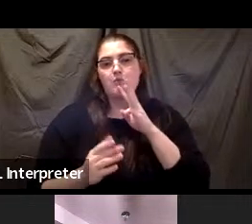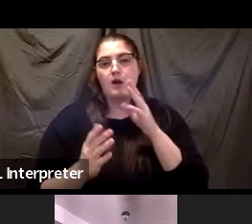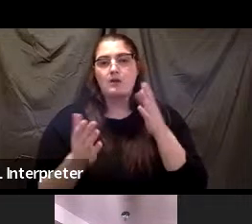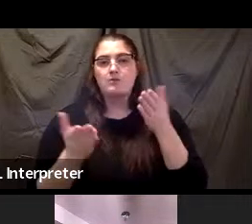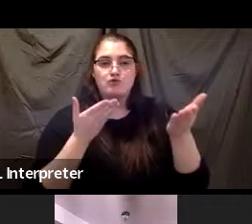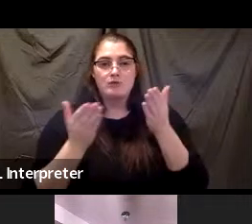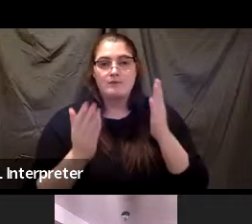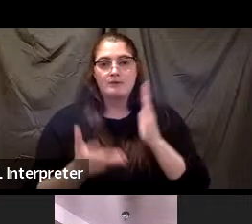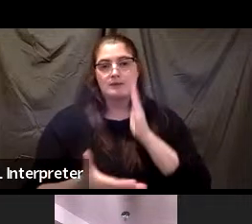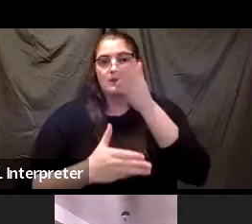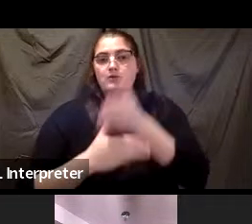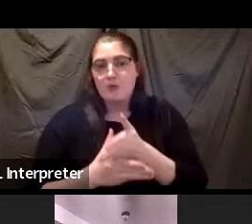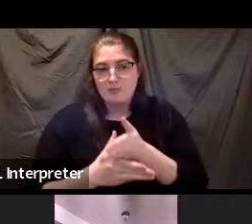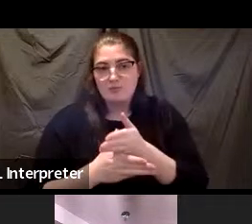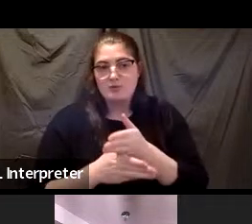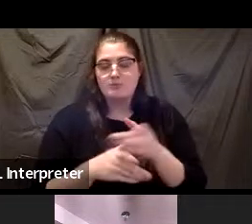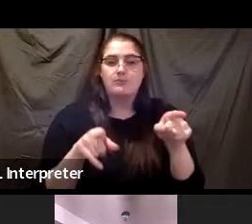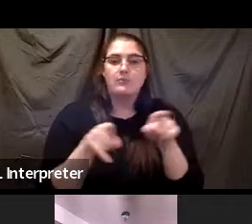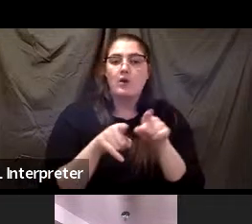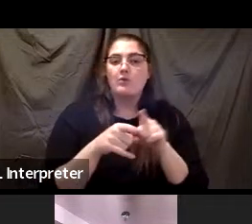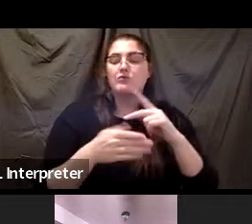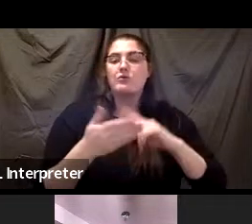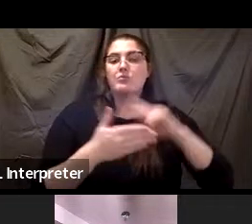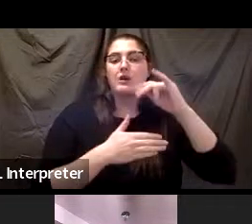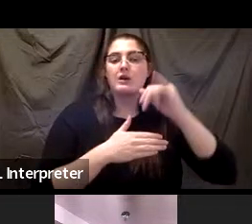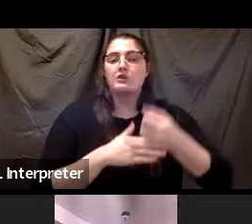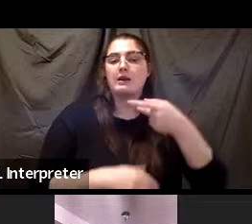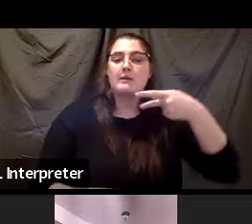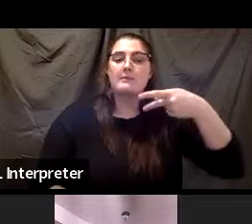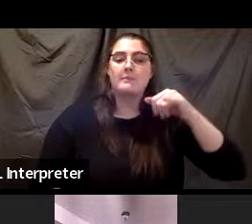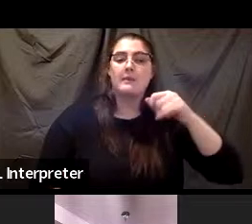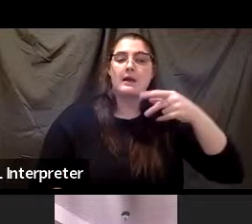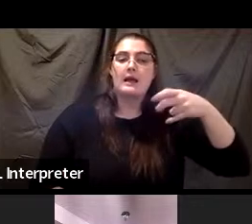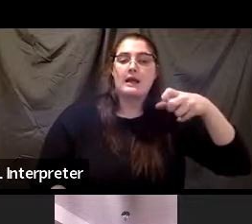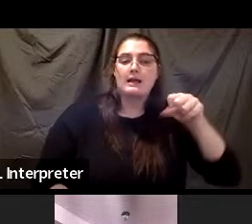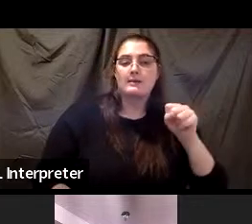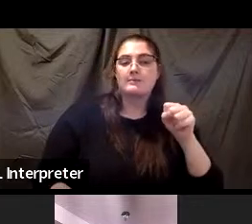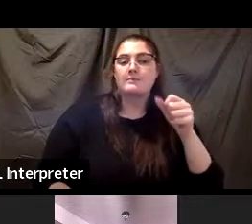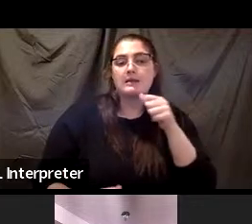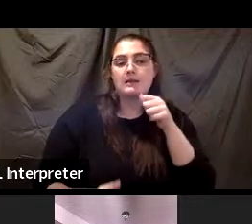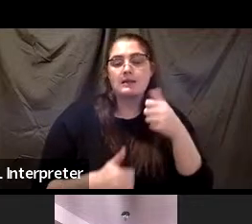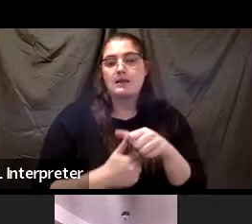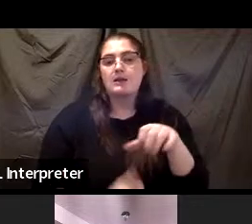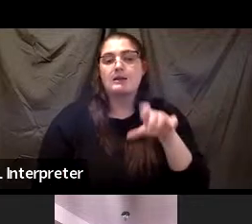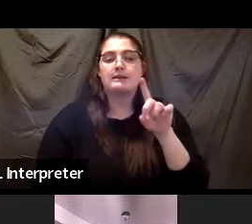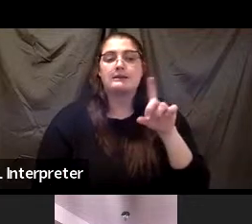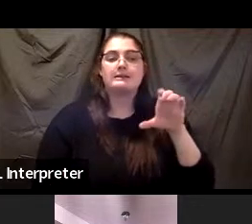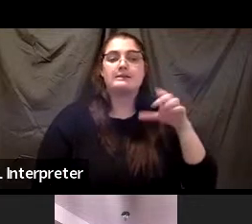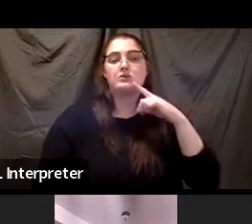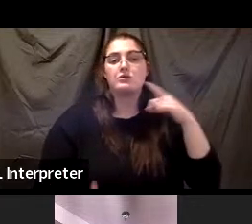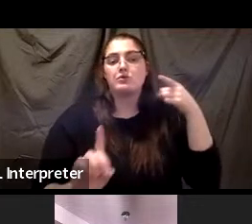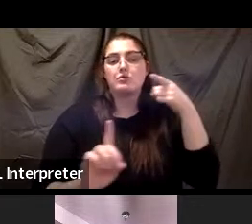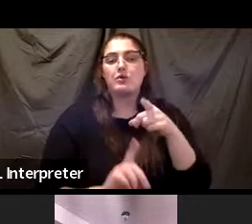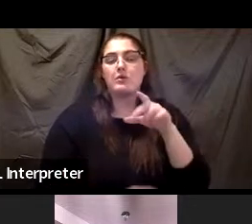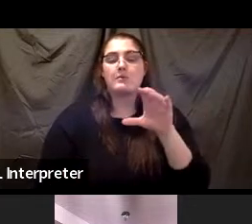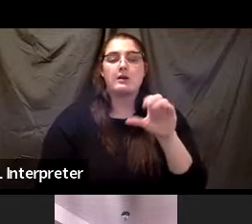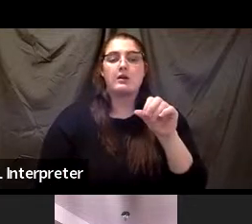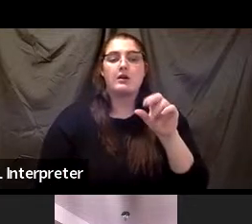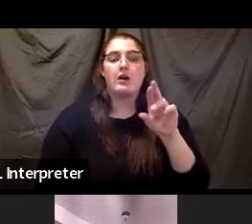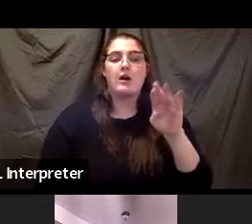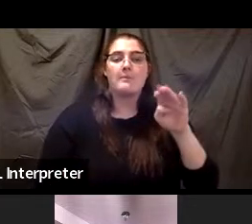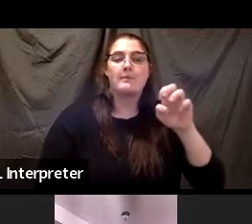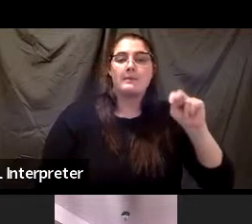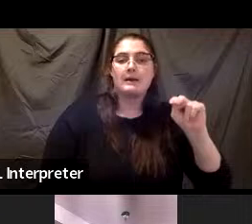Also, there's Project Pipes. The Project Pipes letter, the DC's goals of being carbon neutral